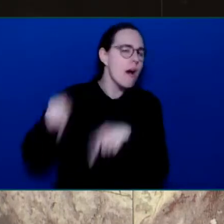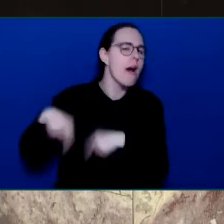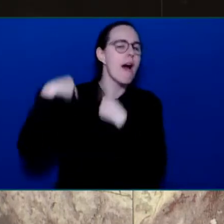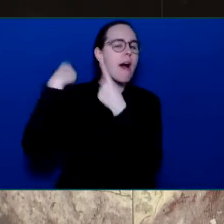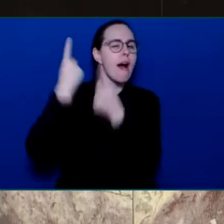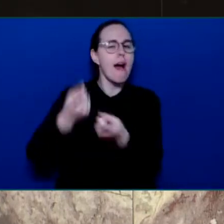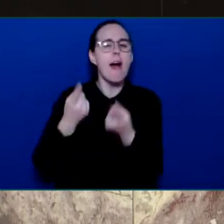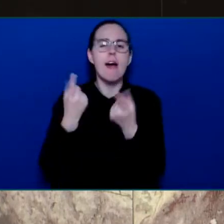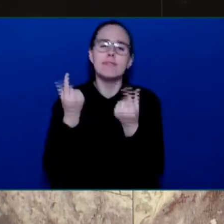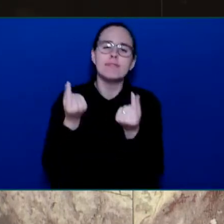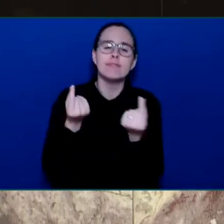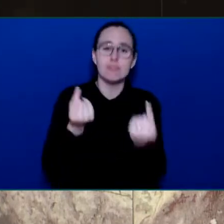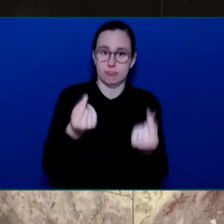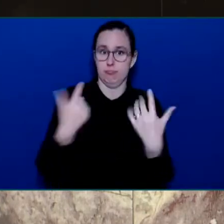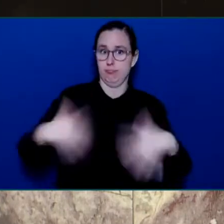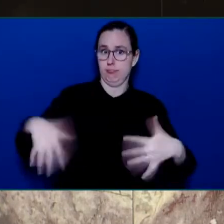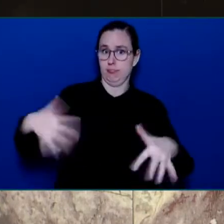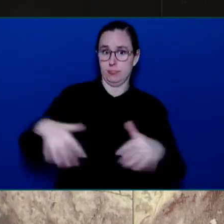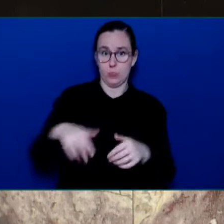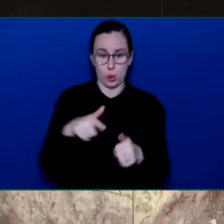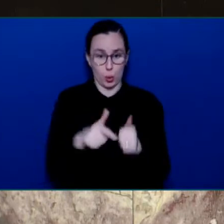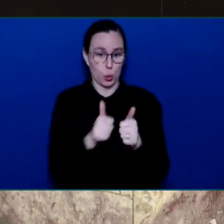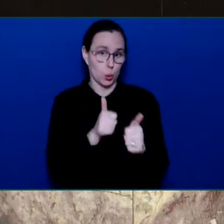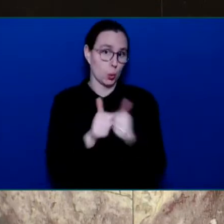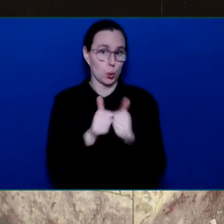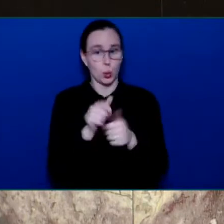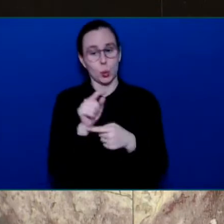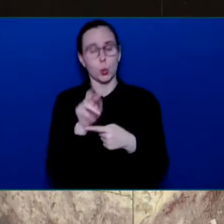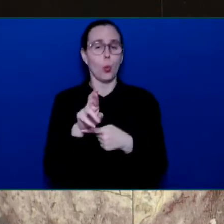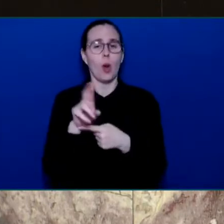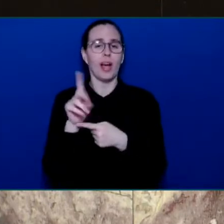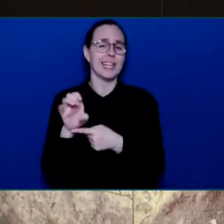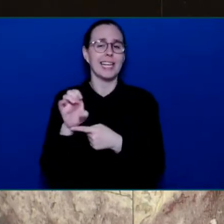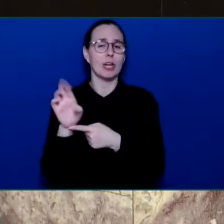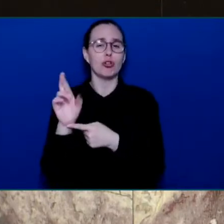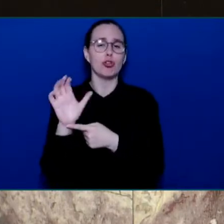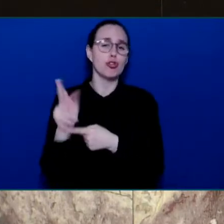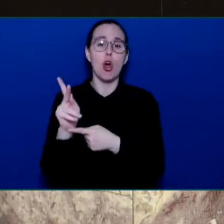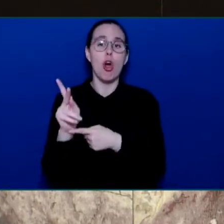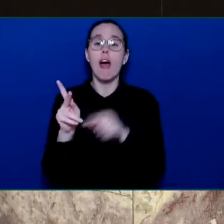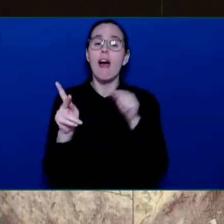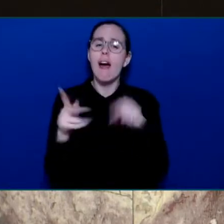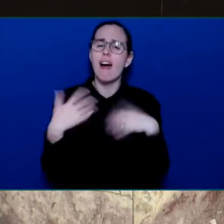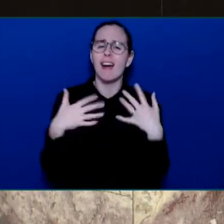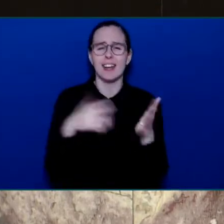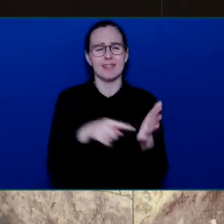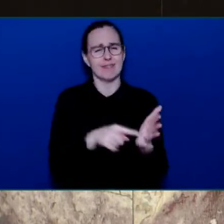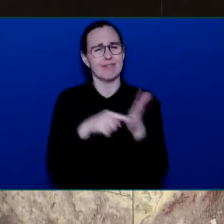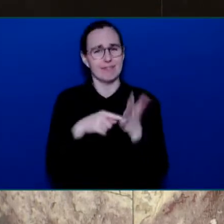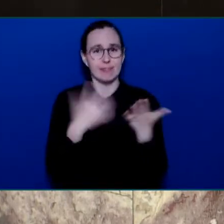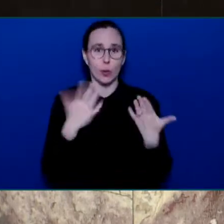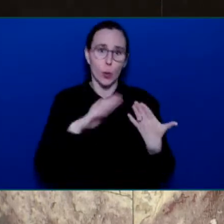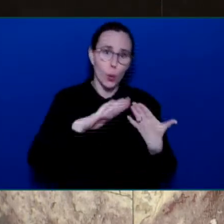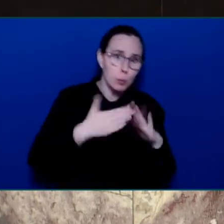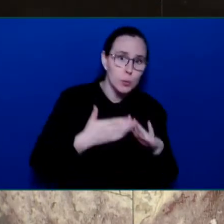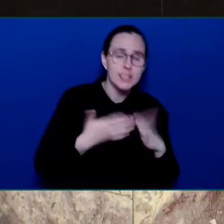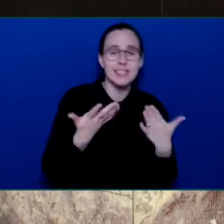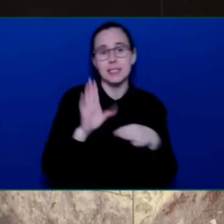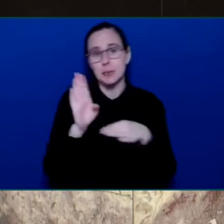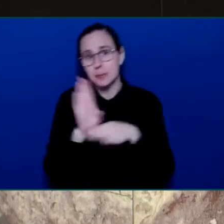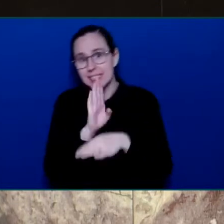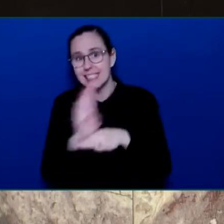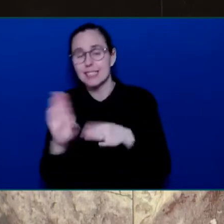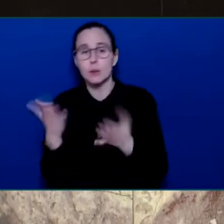community engagement. From local businesses to schools, the whole community in every small town comes together to support this